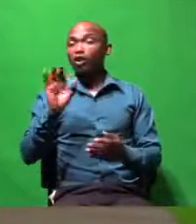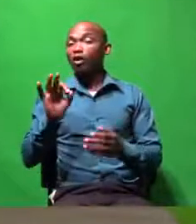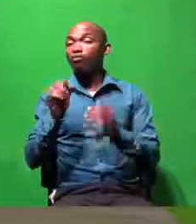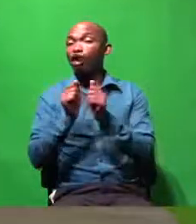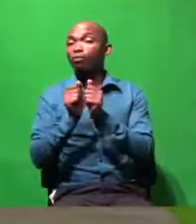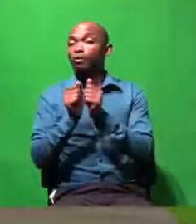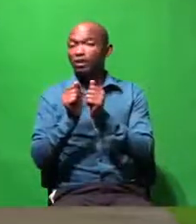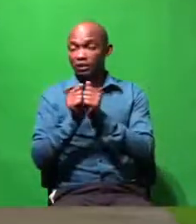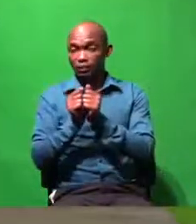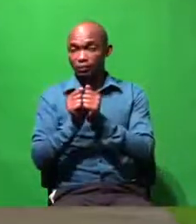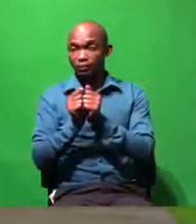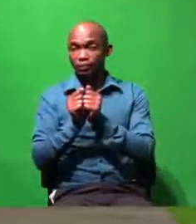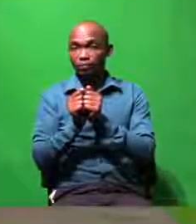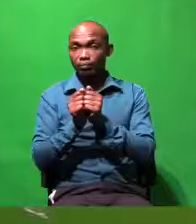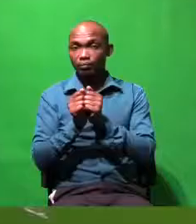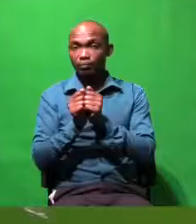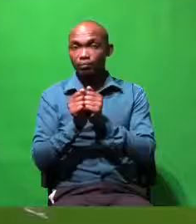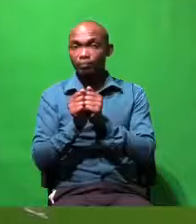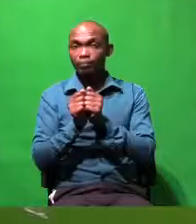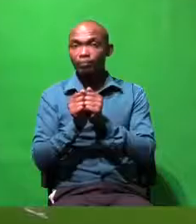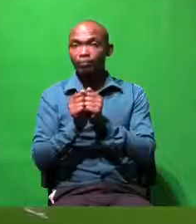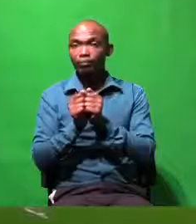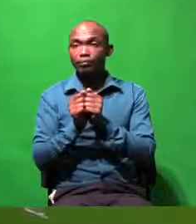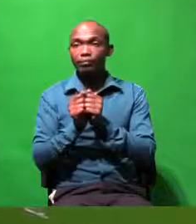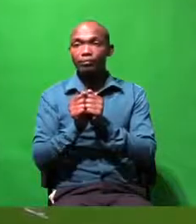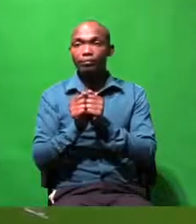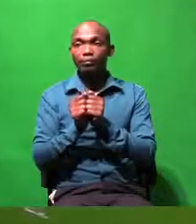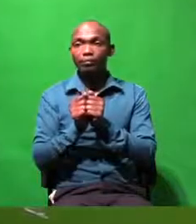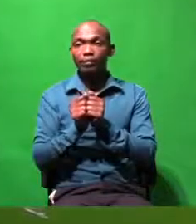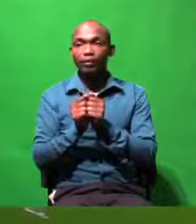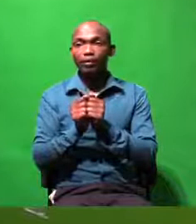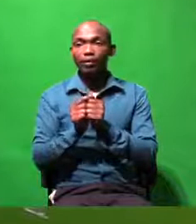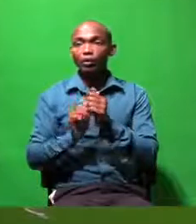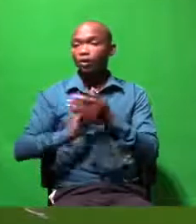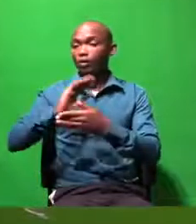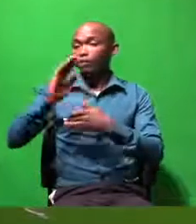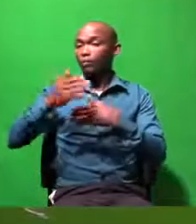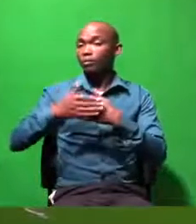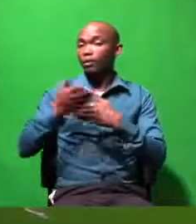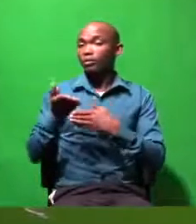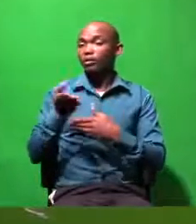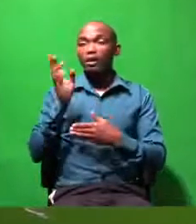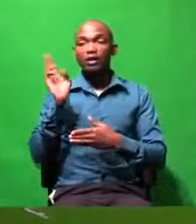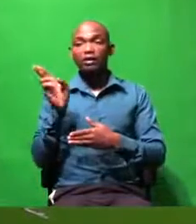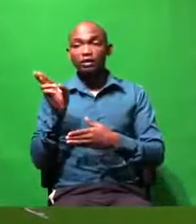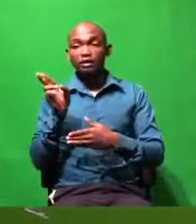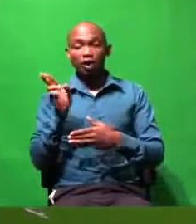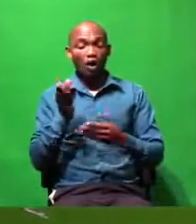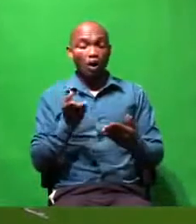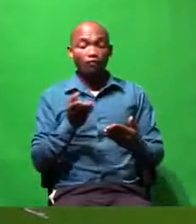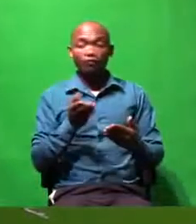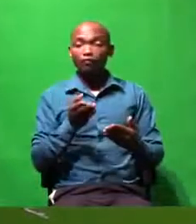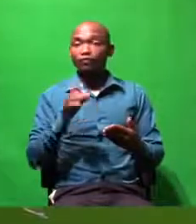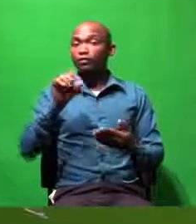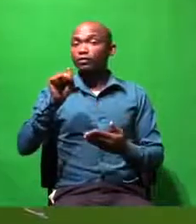Location of object. This, when we come back to the history of survey, you can say